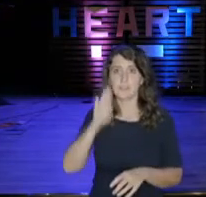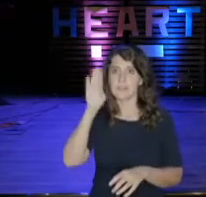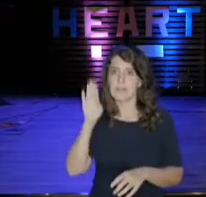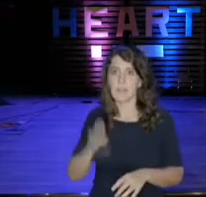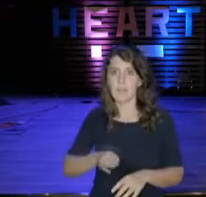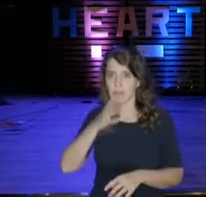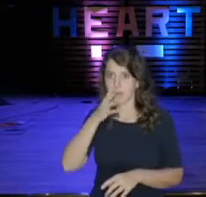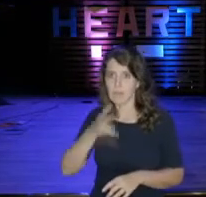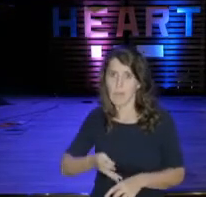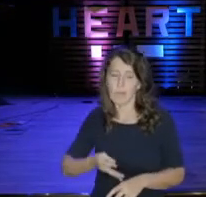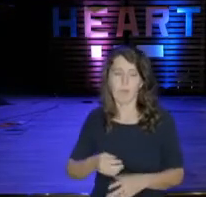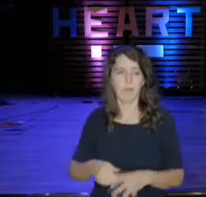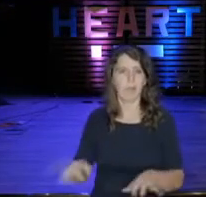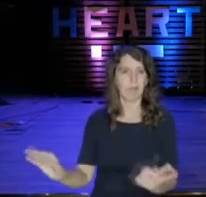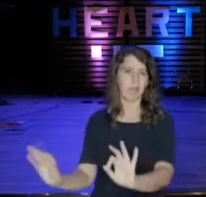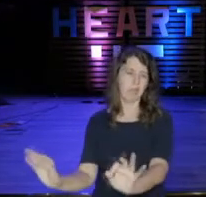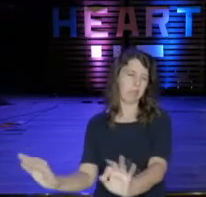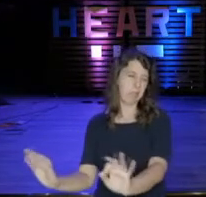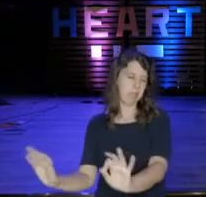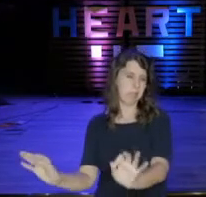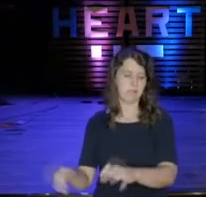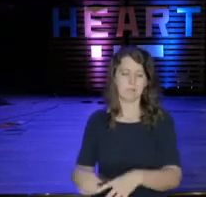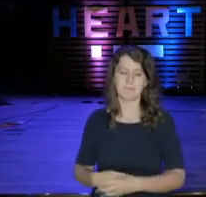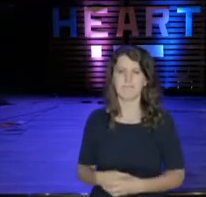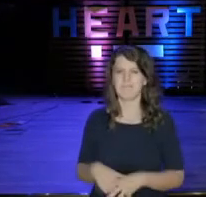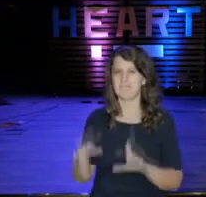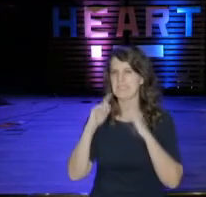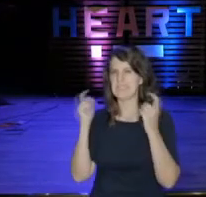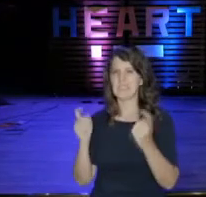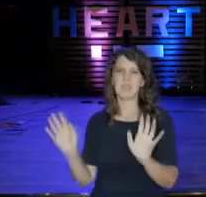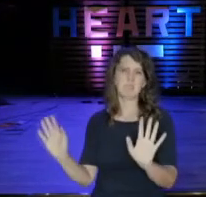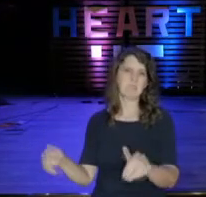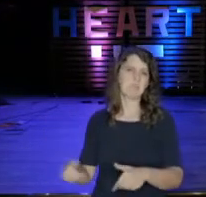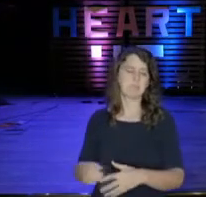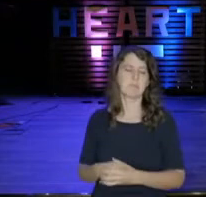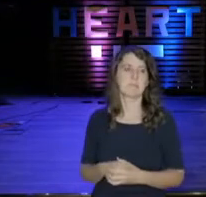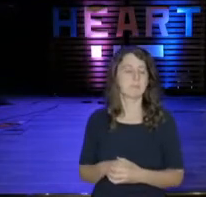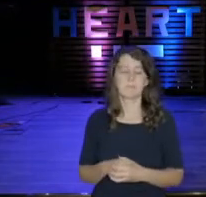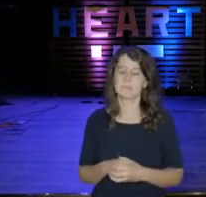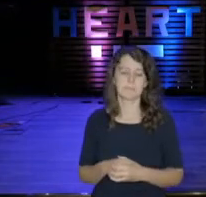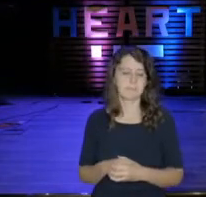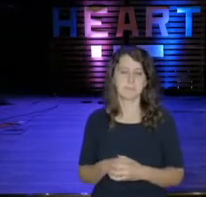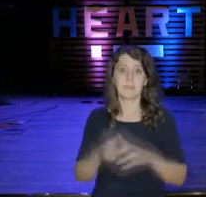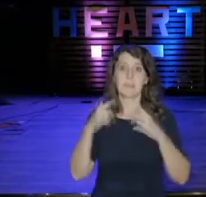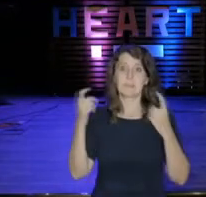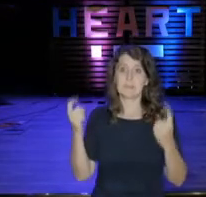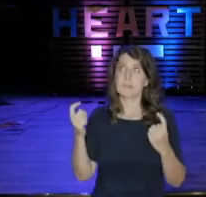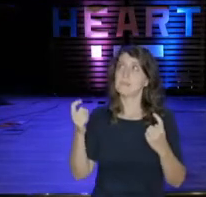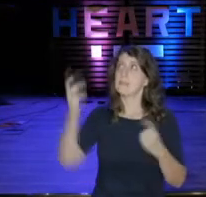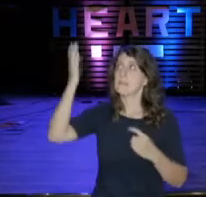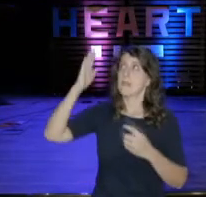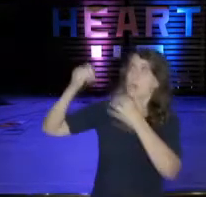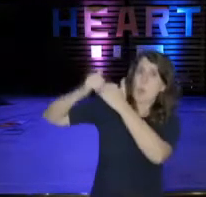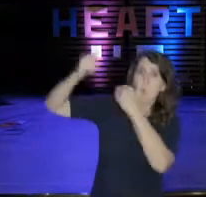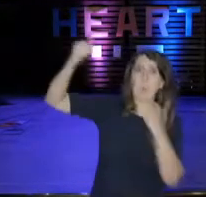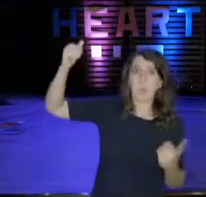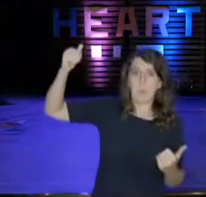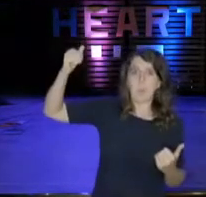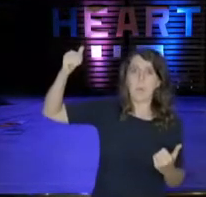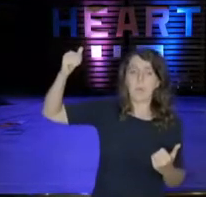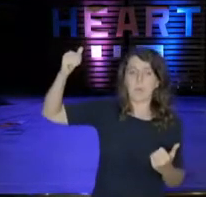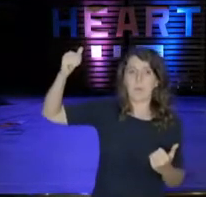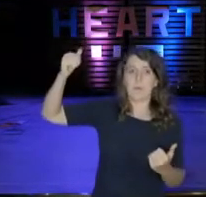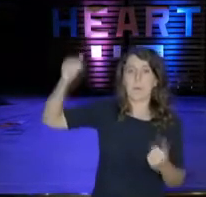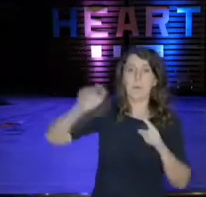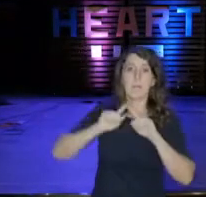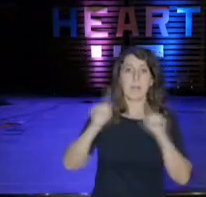sin. No, sin separates us from God. But Jesus